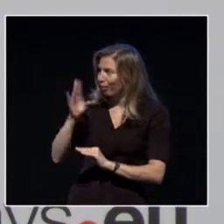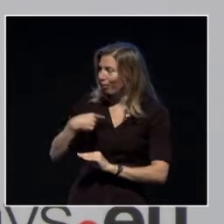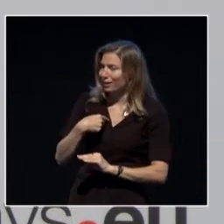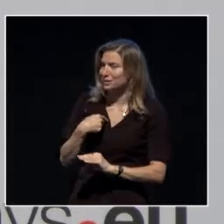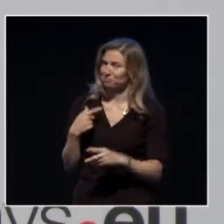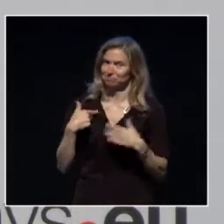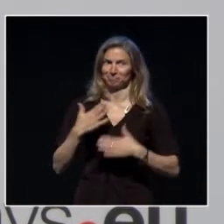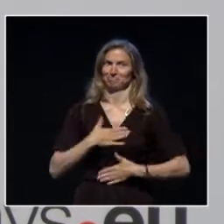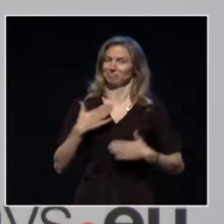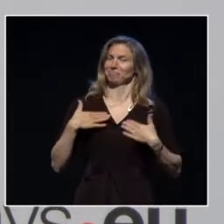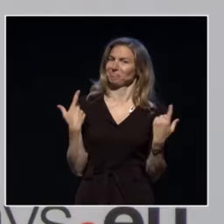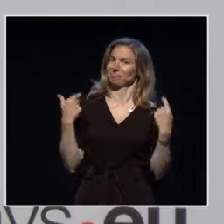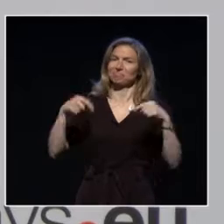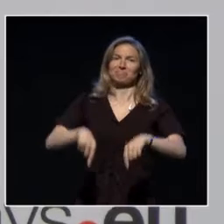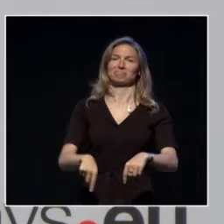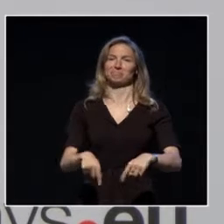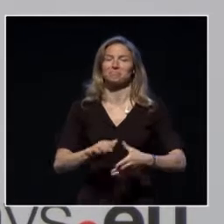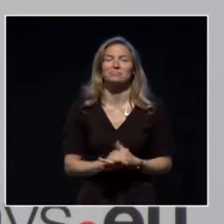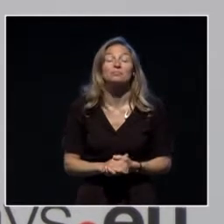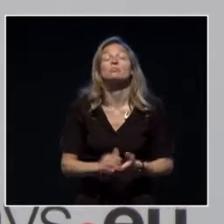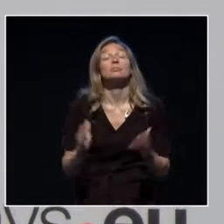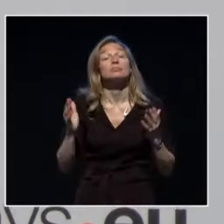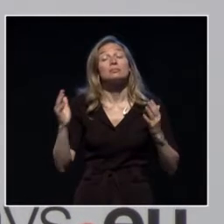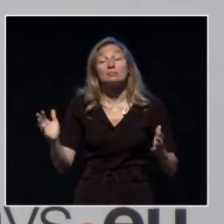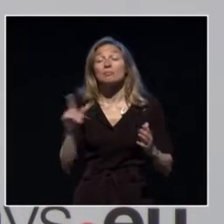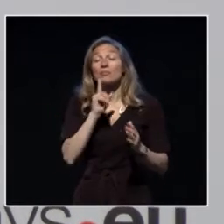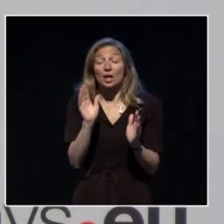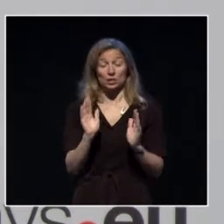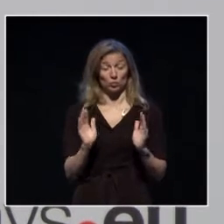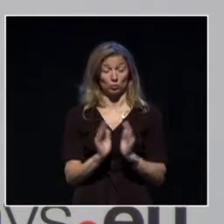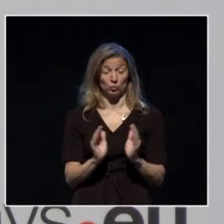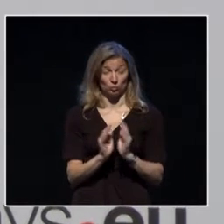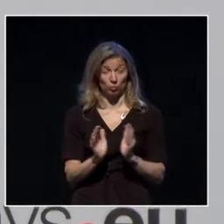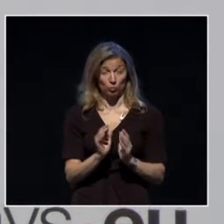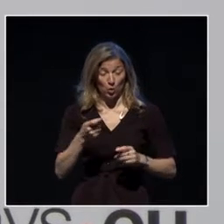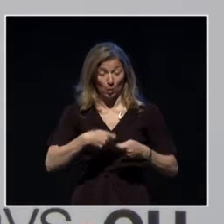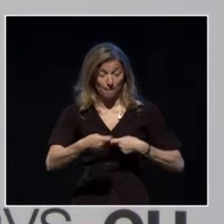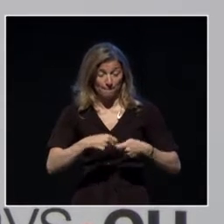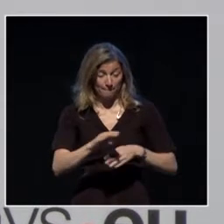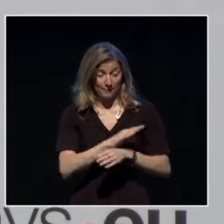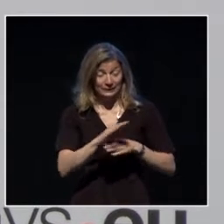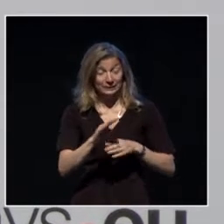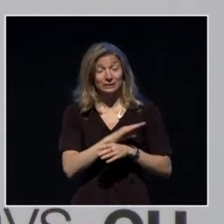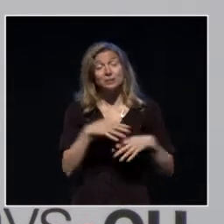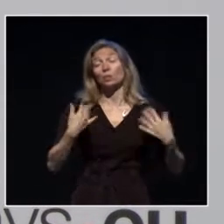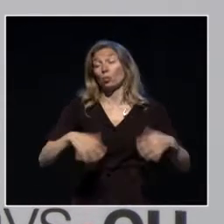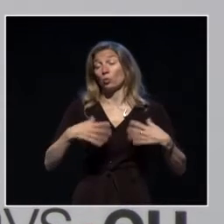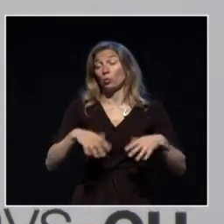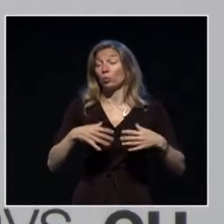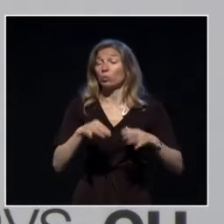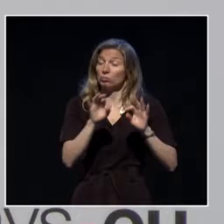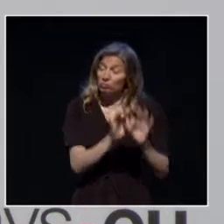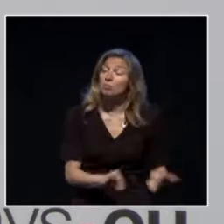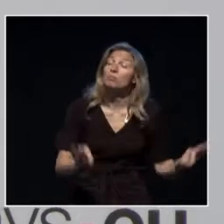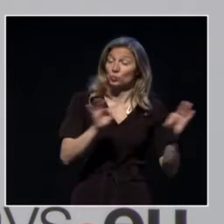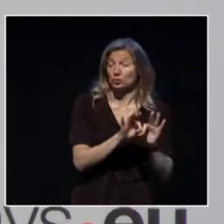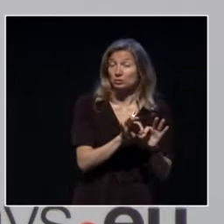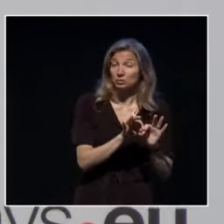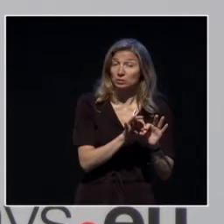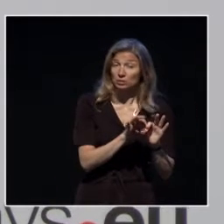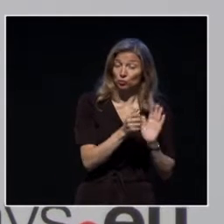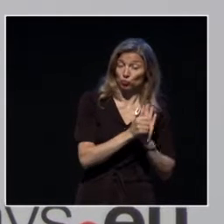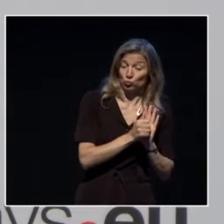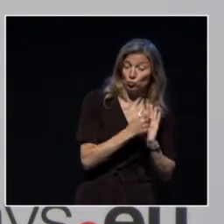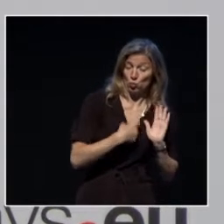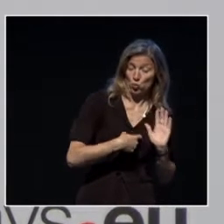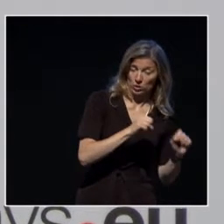Small business has a very important role to play in the SDGs, but so does medium business and so